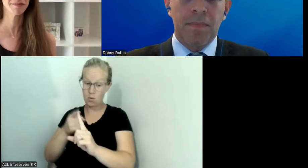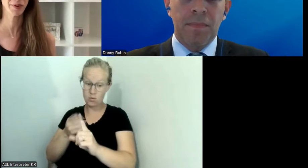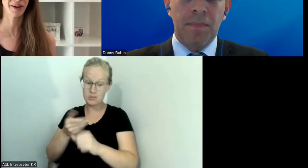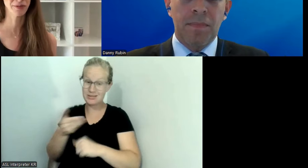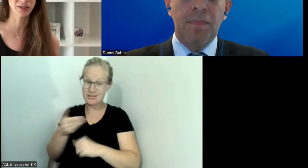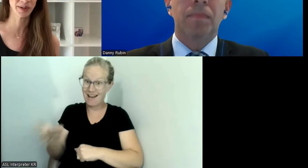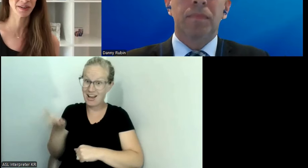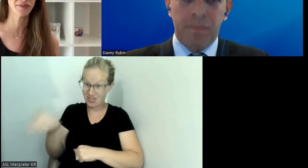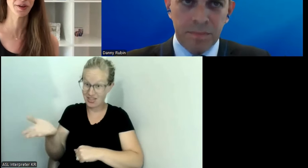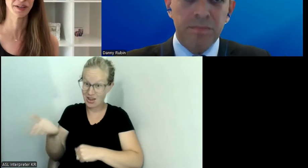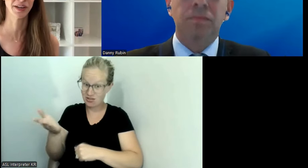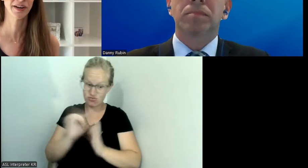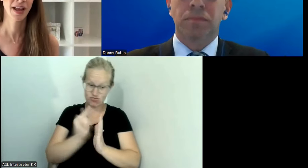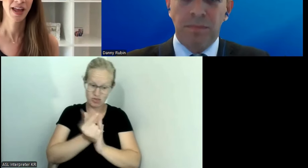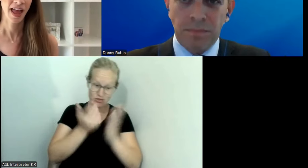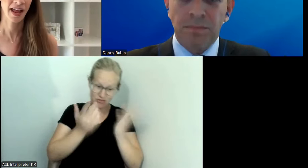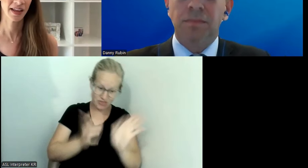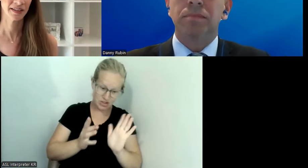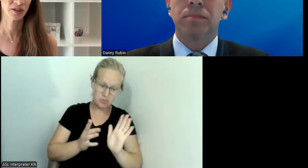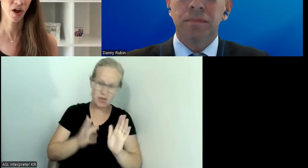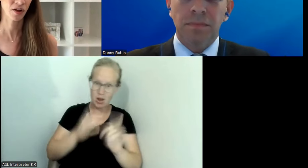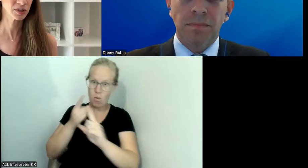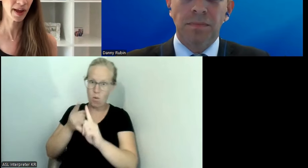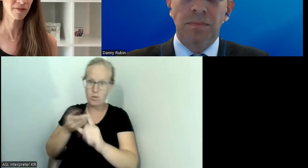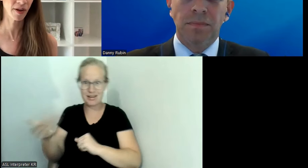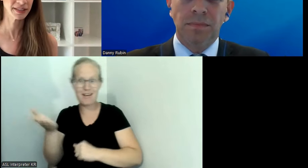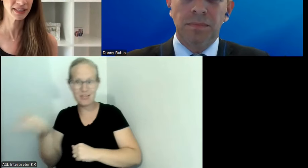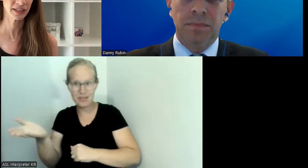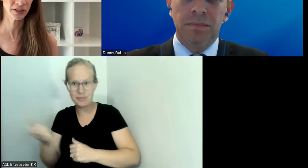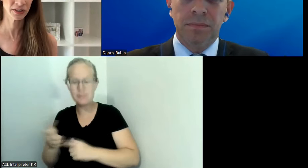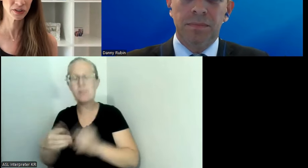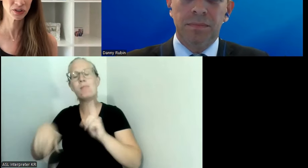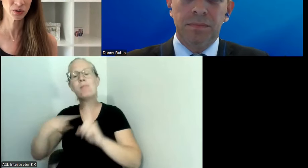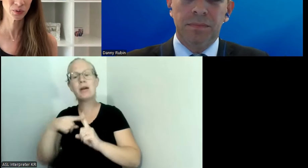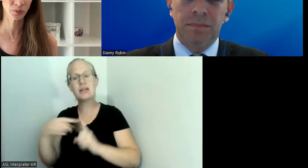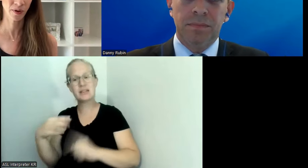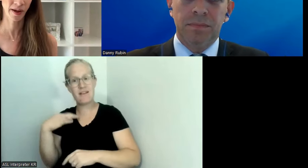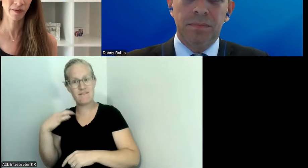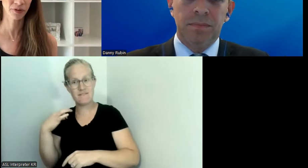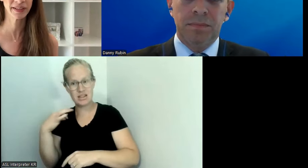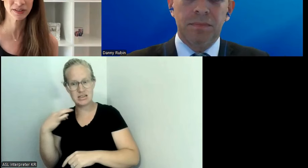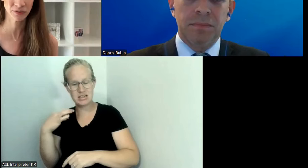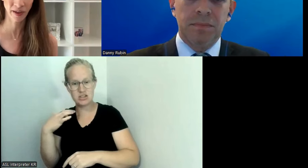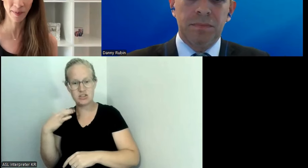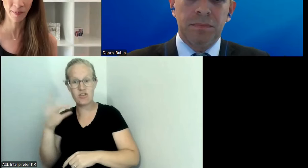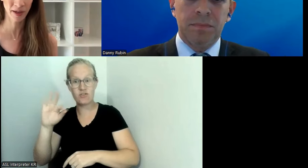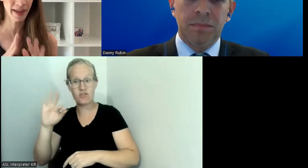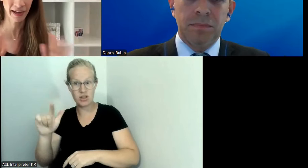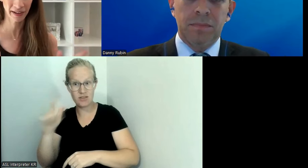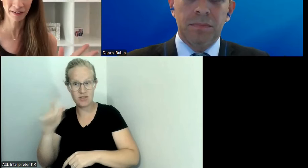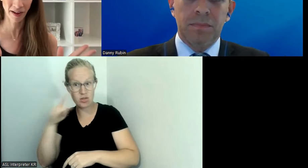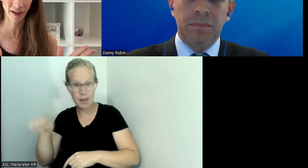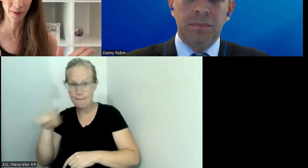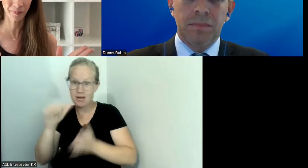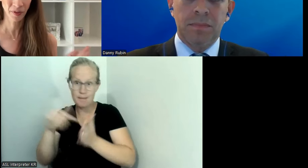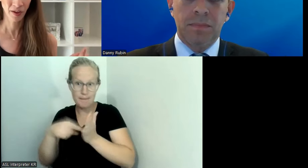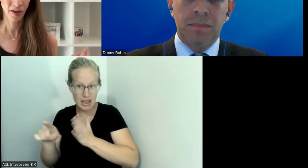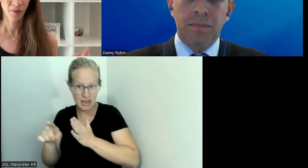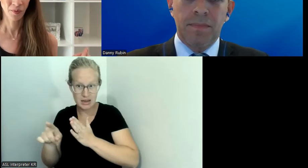by them when I graduated the following year. And also I volunteered to, uh, freelance for them unpaid.